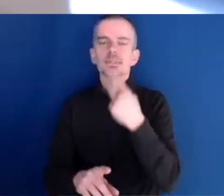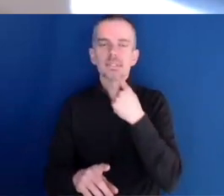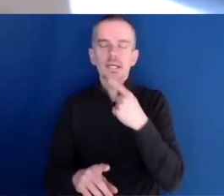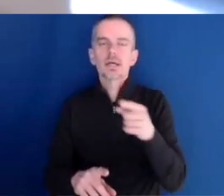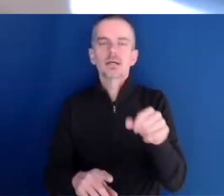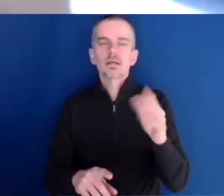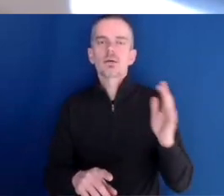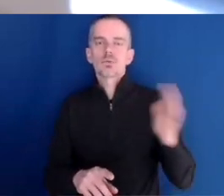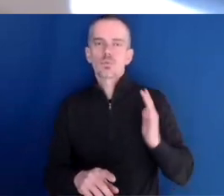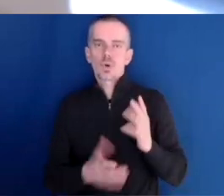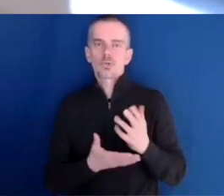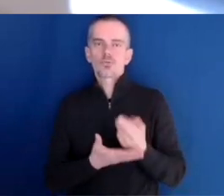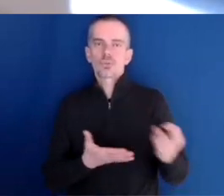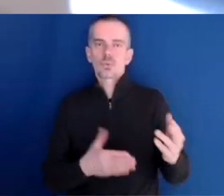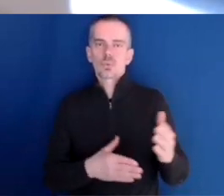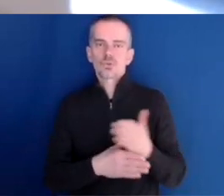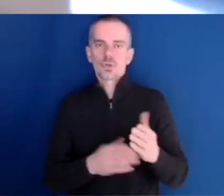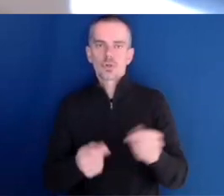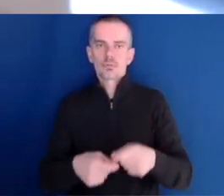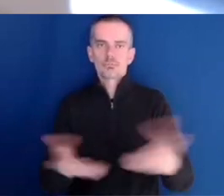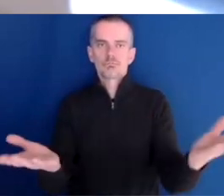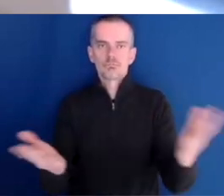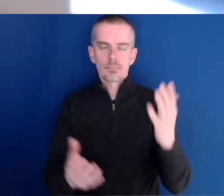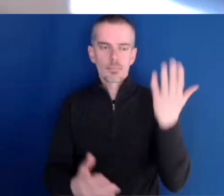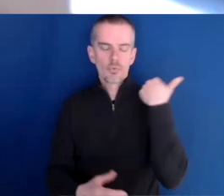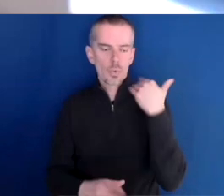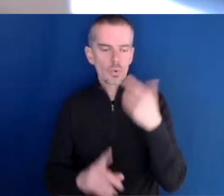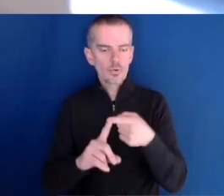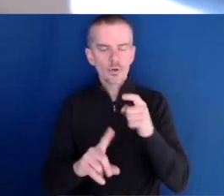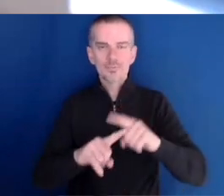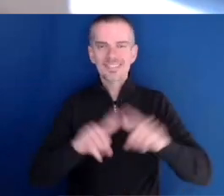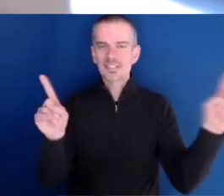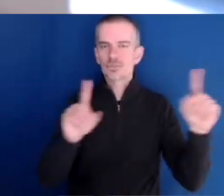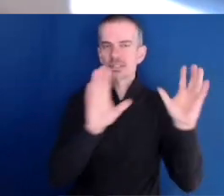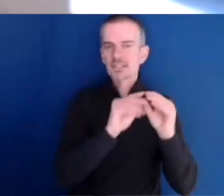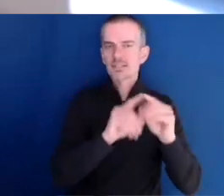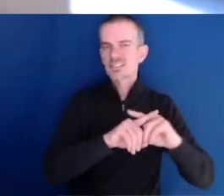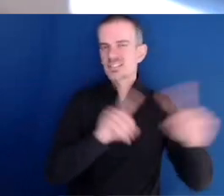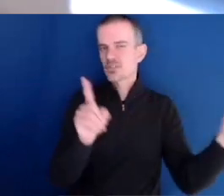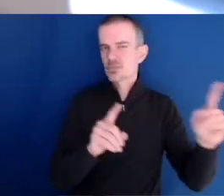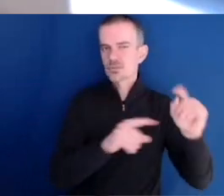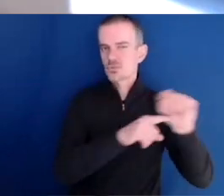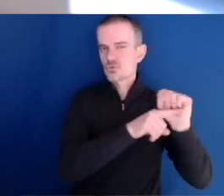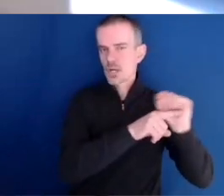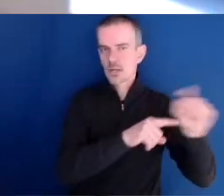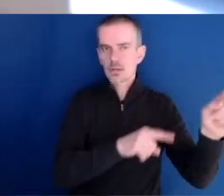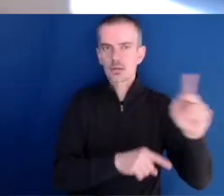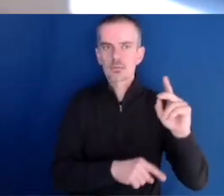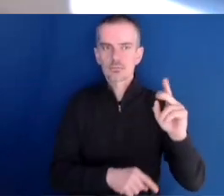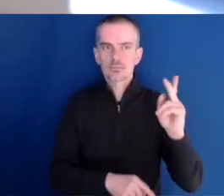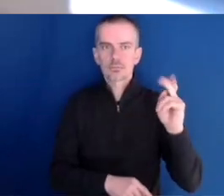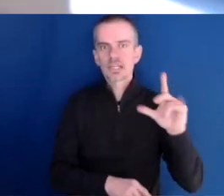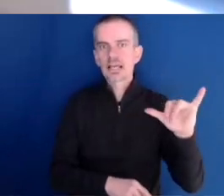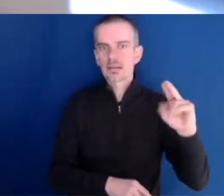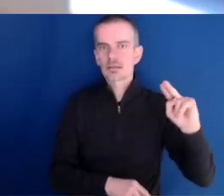There was a resource shared earlier that was from a different session, a different webinar that Kelley Nonprofit Consulting did